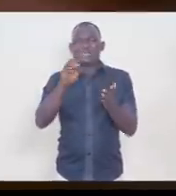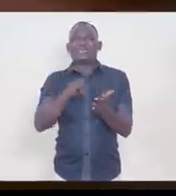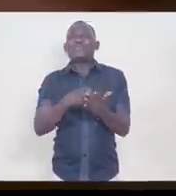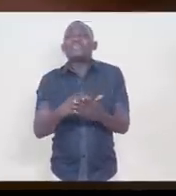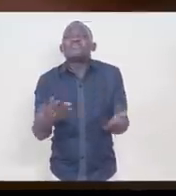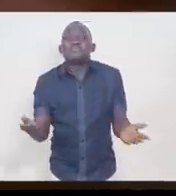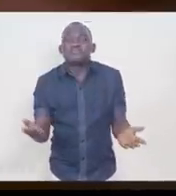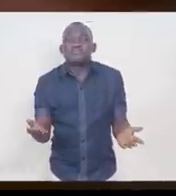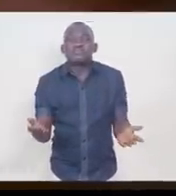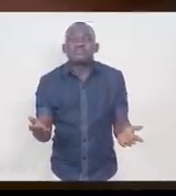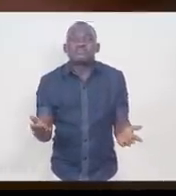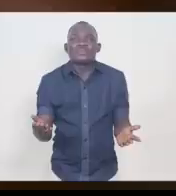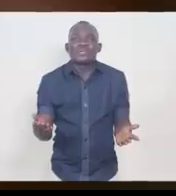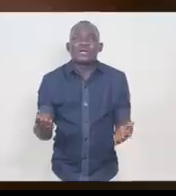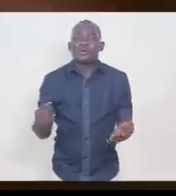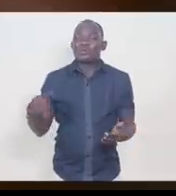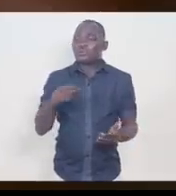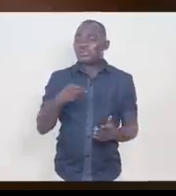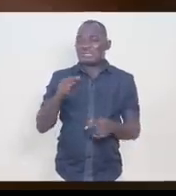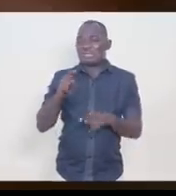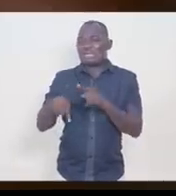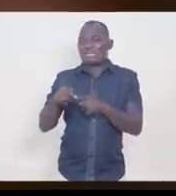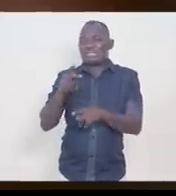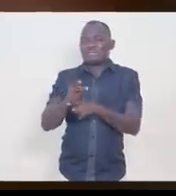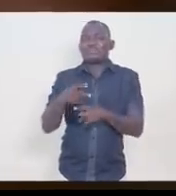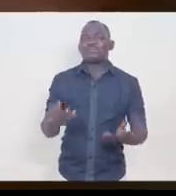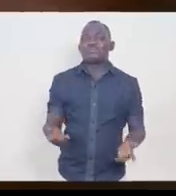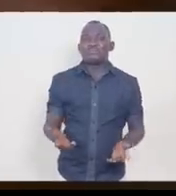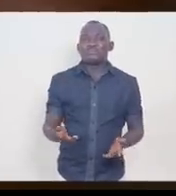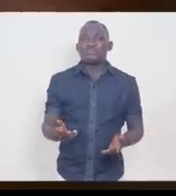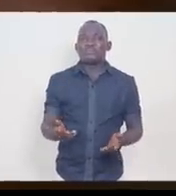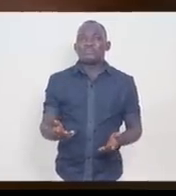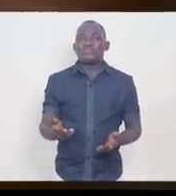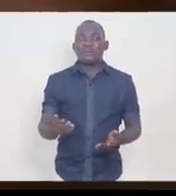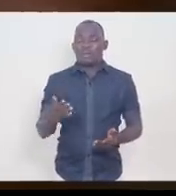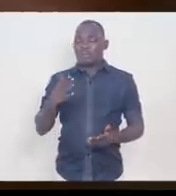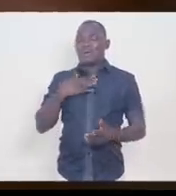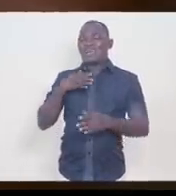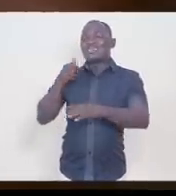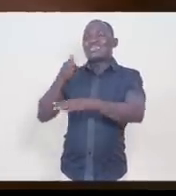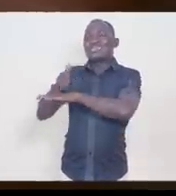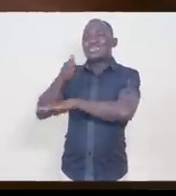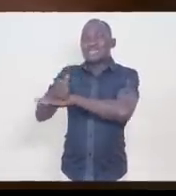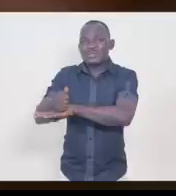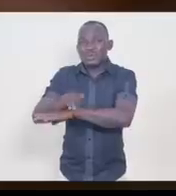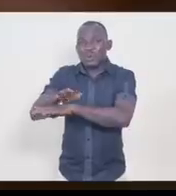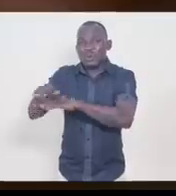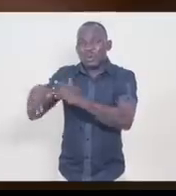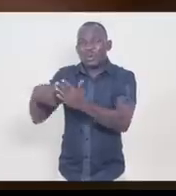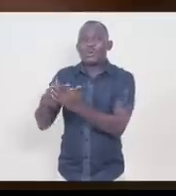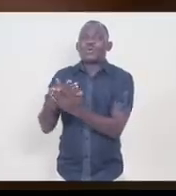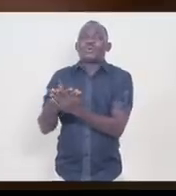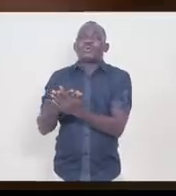evidence. You really have no case. All my charges are things you've already